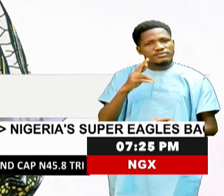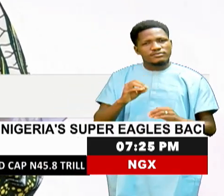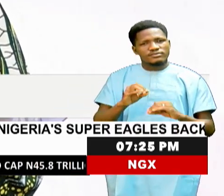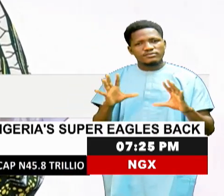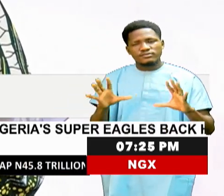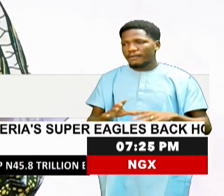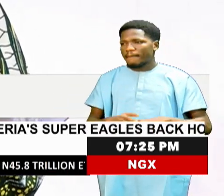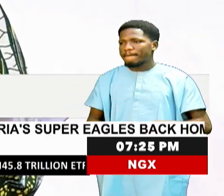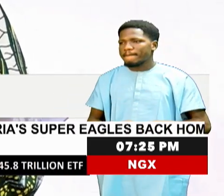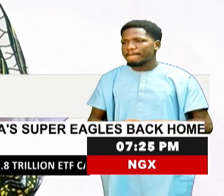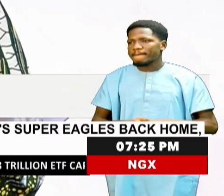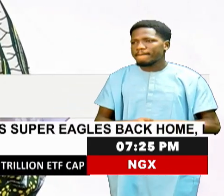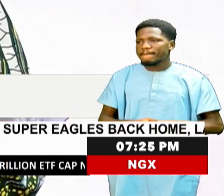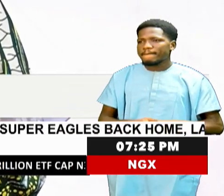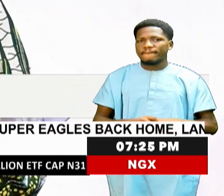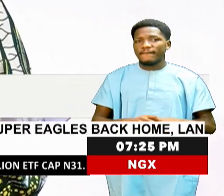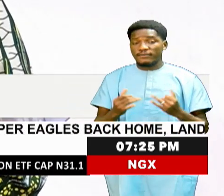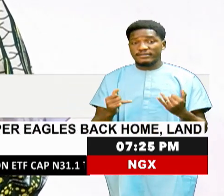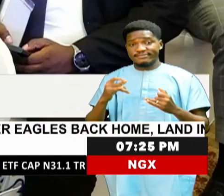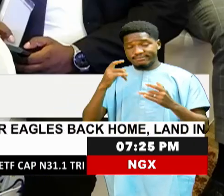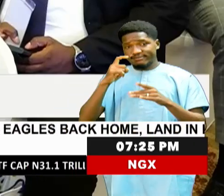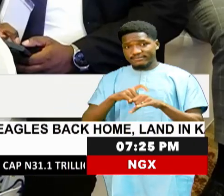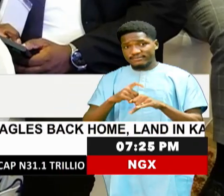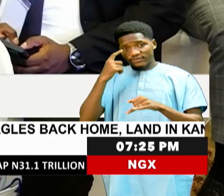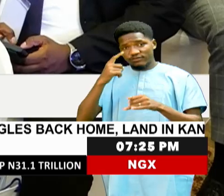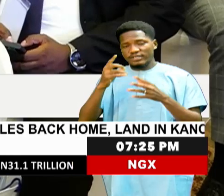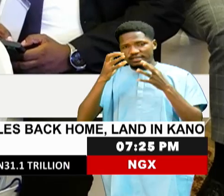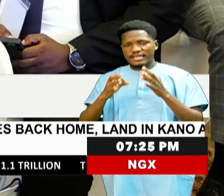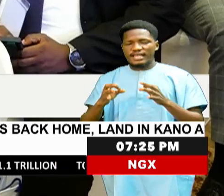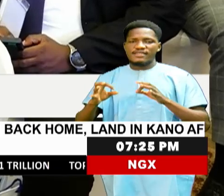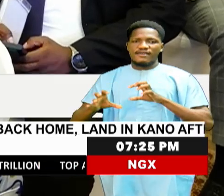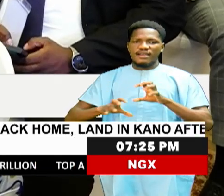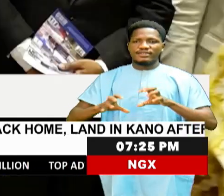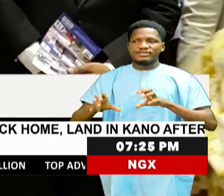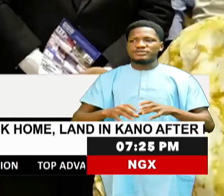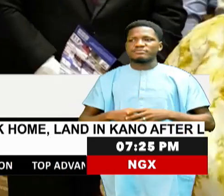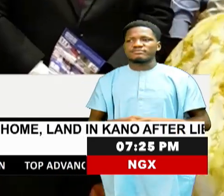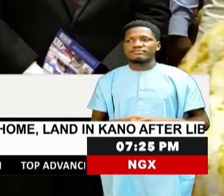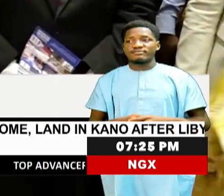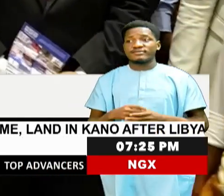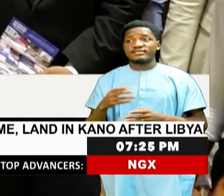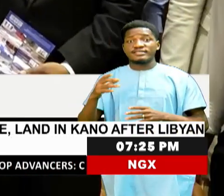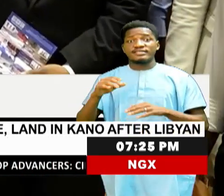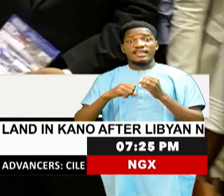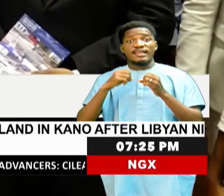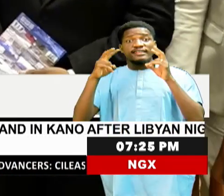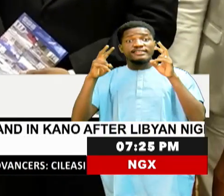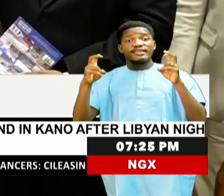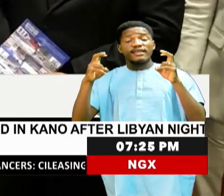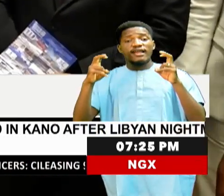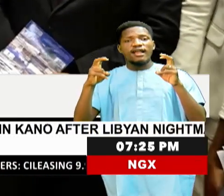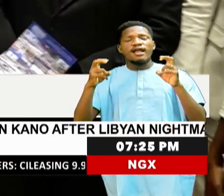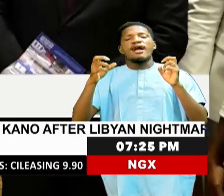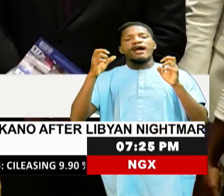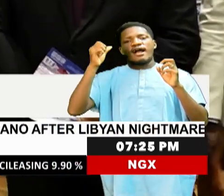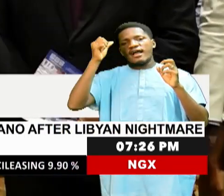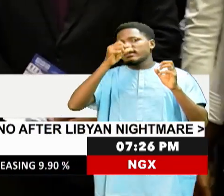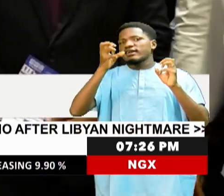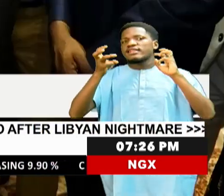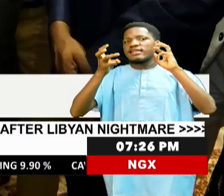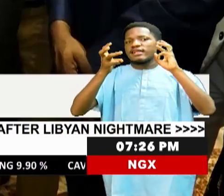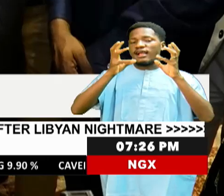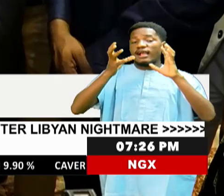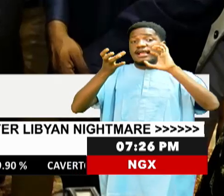the time for decisive action is now. The theme of this year's conference is Africa's Climate Future: